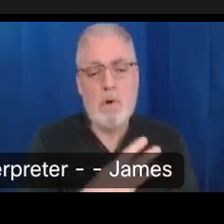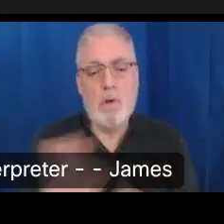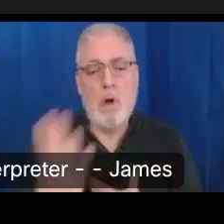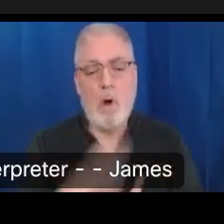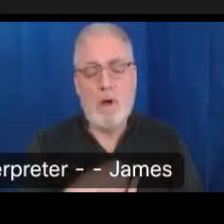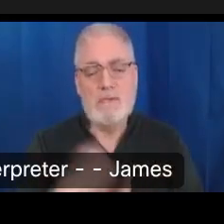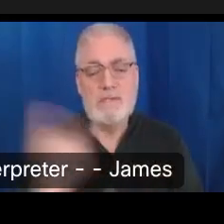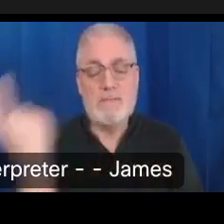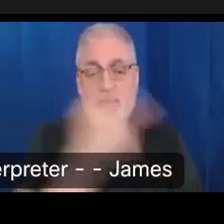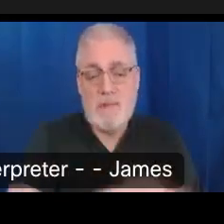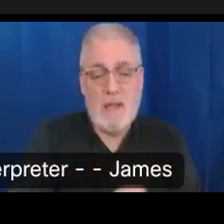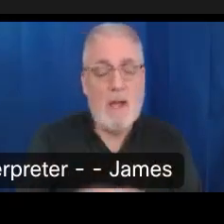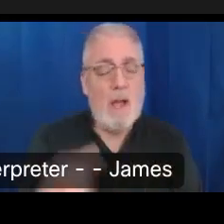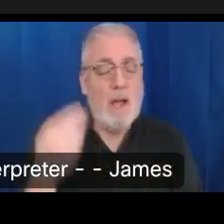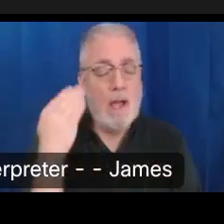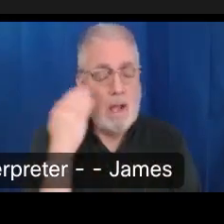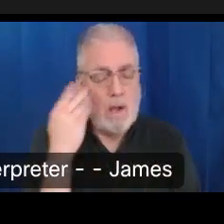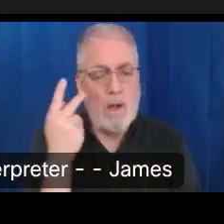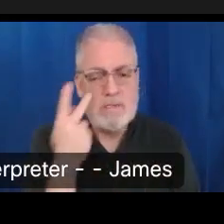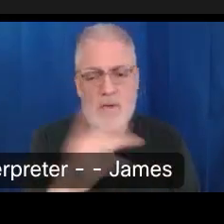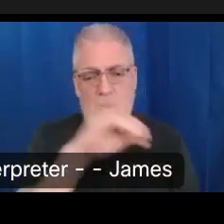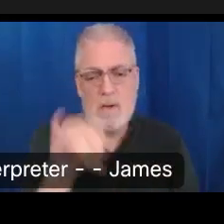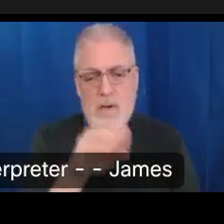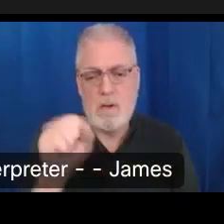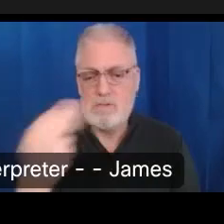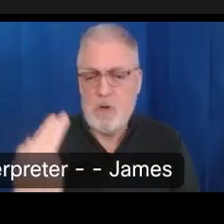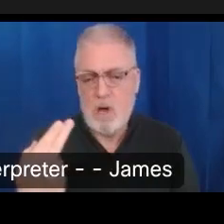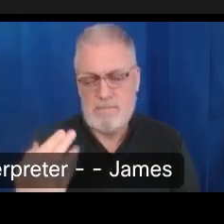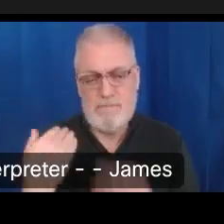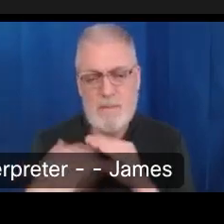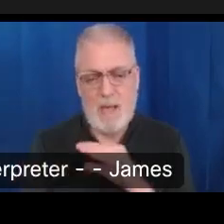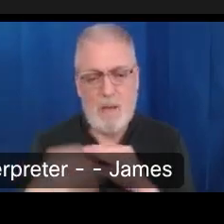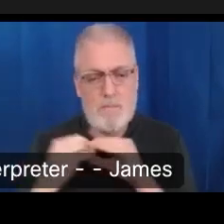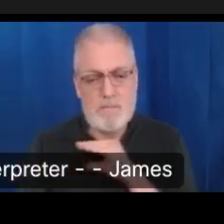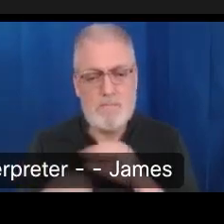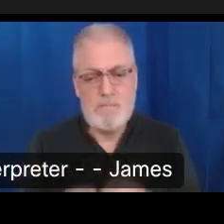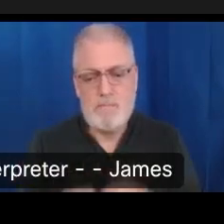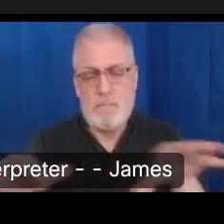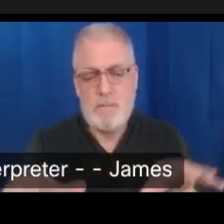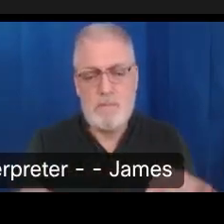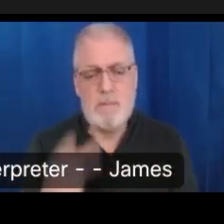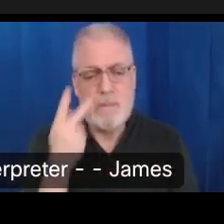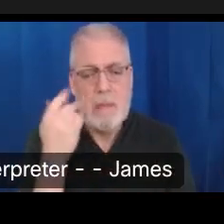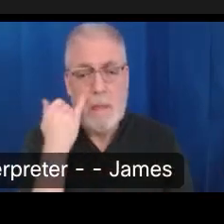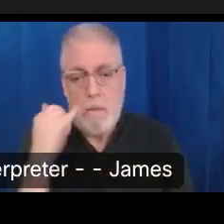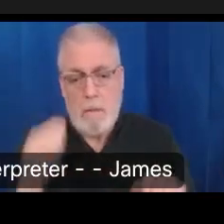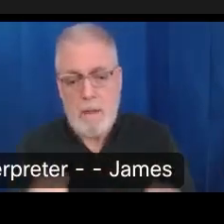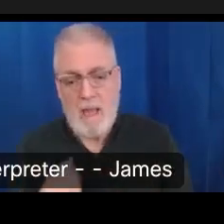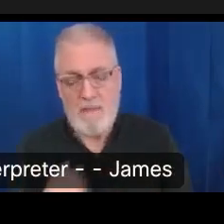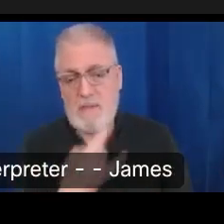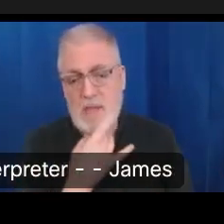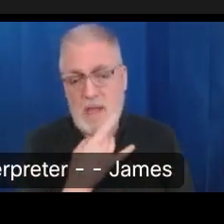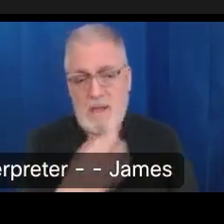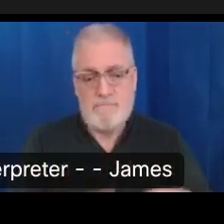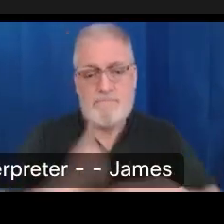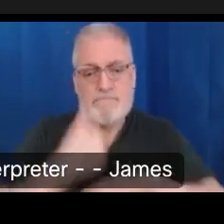know I saw Josh, you had sent an email around sort of weighing in about seeing if we can't have this lighting in New York City